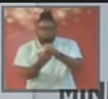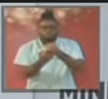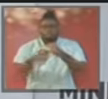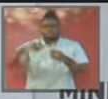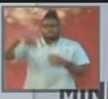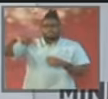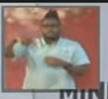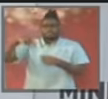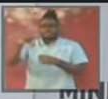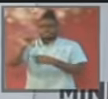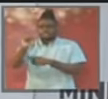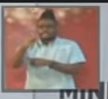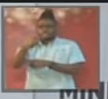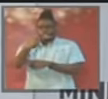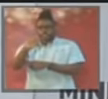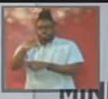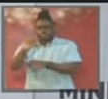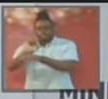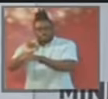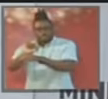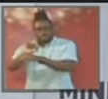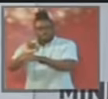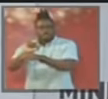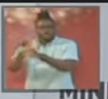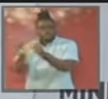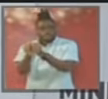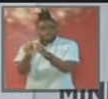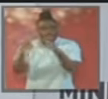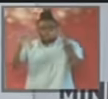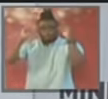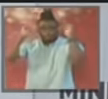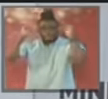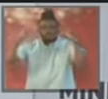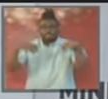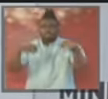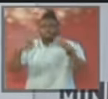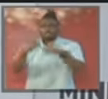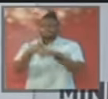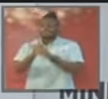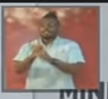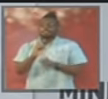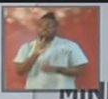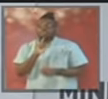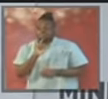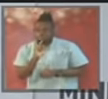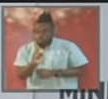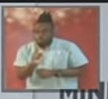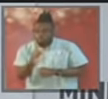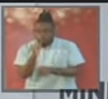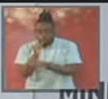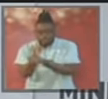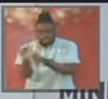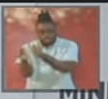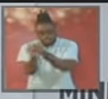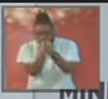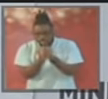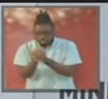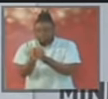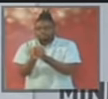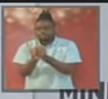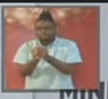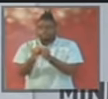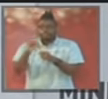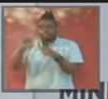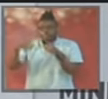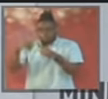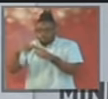as the minister has said, to provide that technical cooperation and preparation for the receipt of the vaccine. And